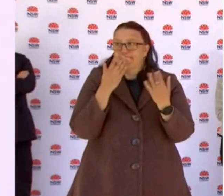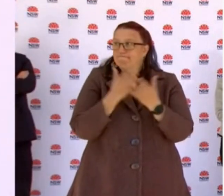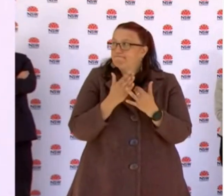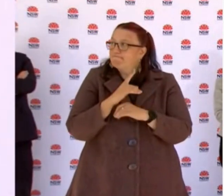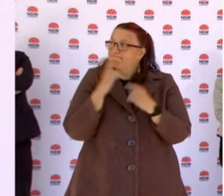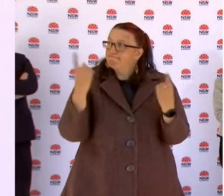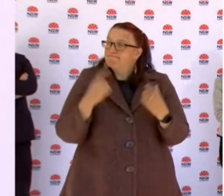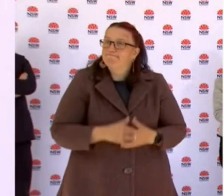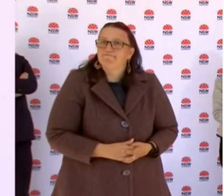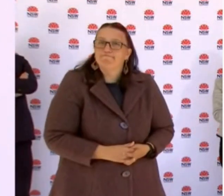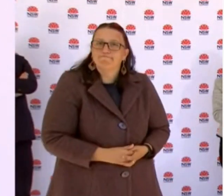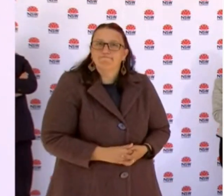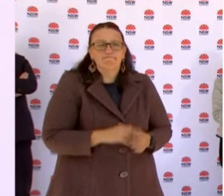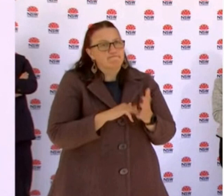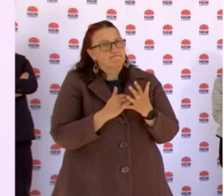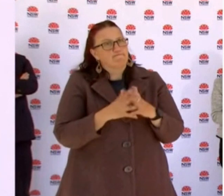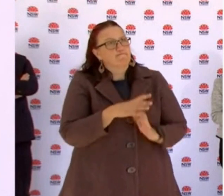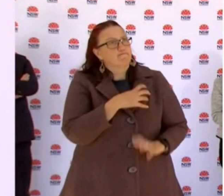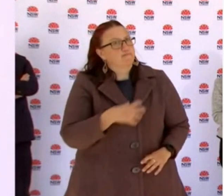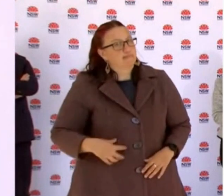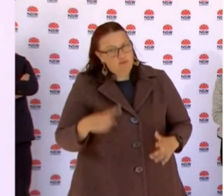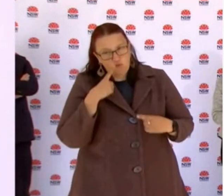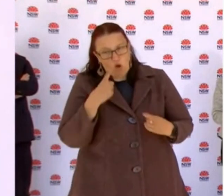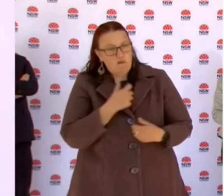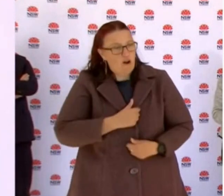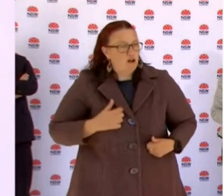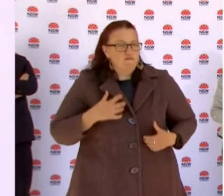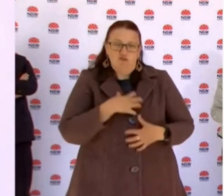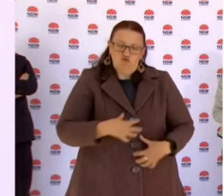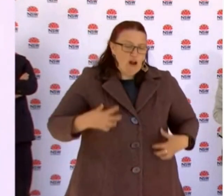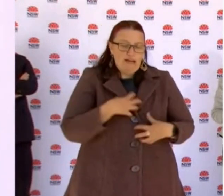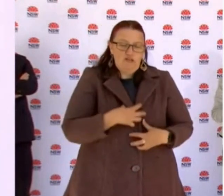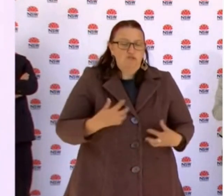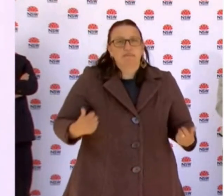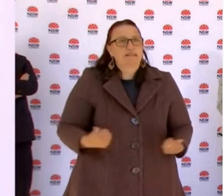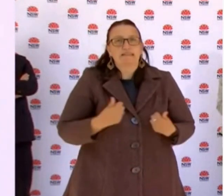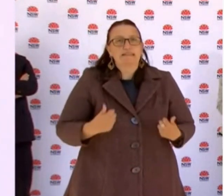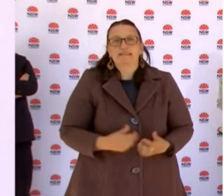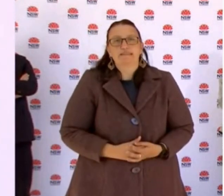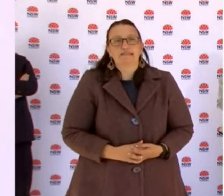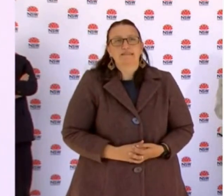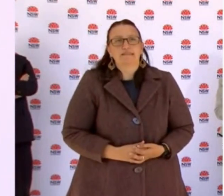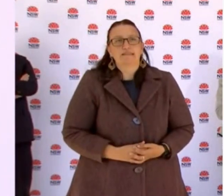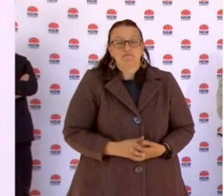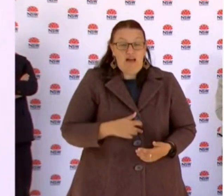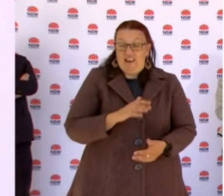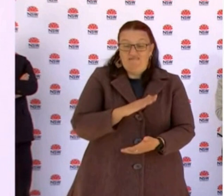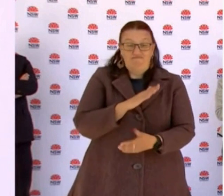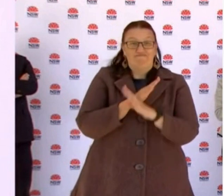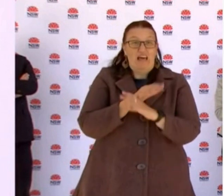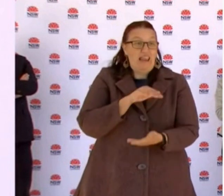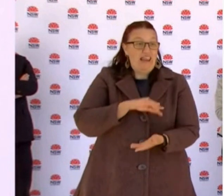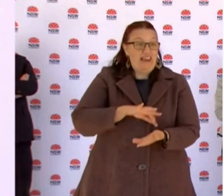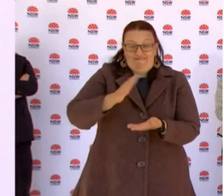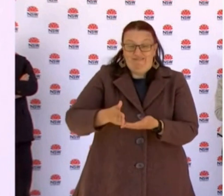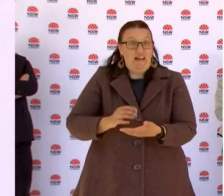The New South Wales government has expressed its frustration along the process, but what we have to do is work with what we have and make